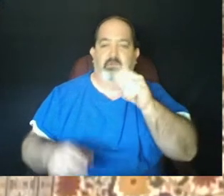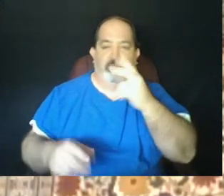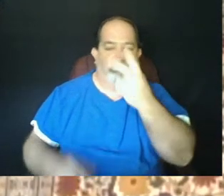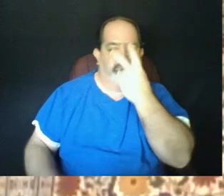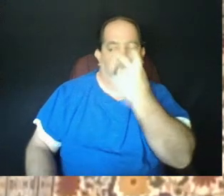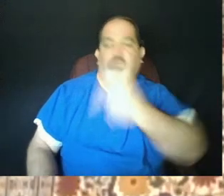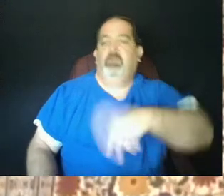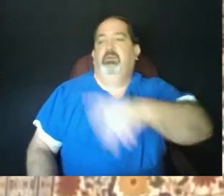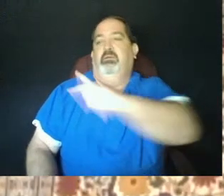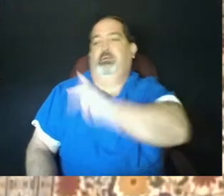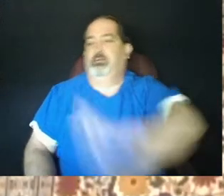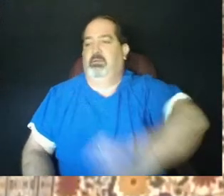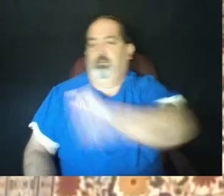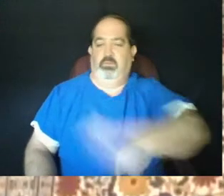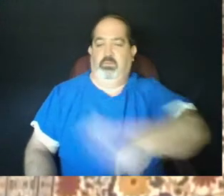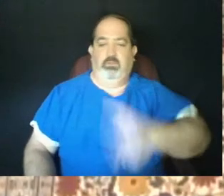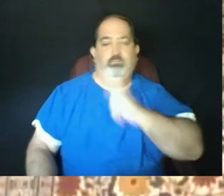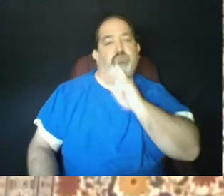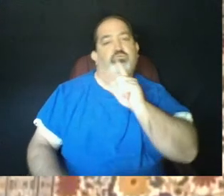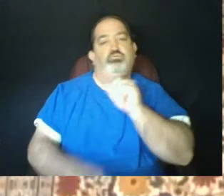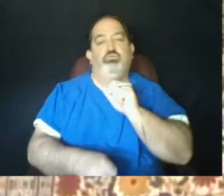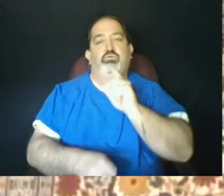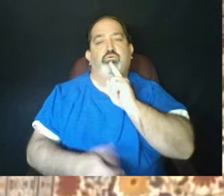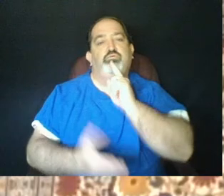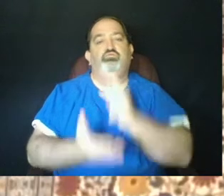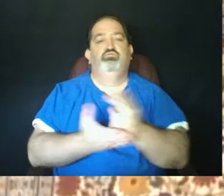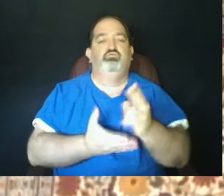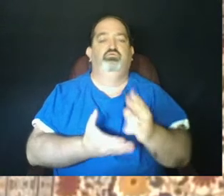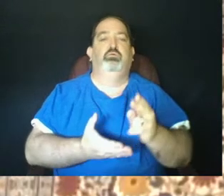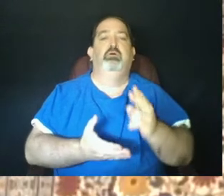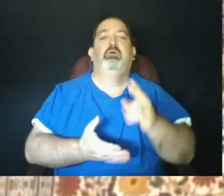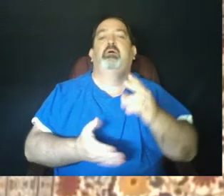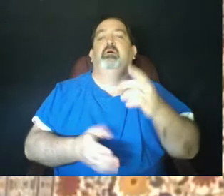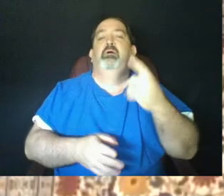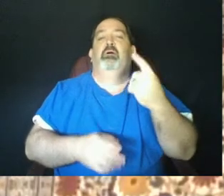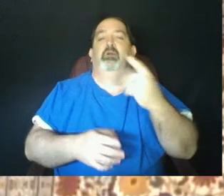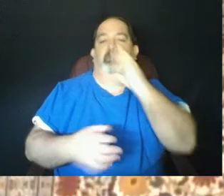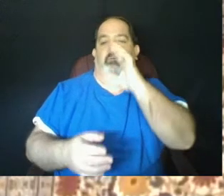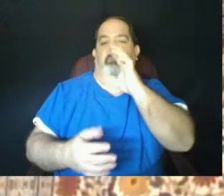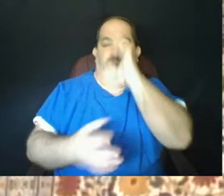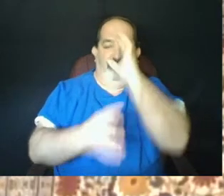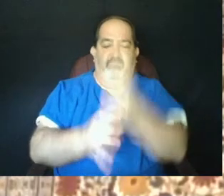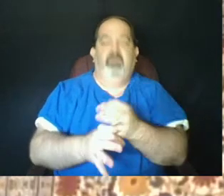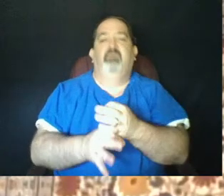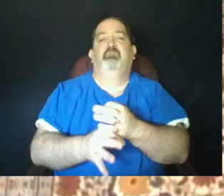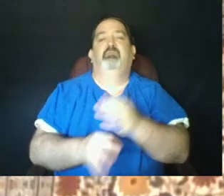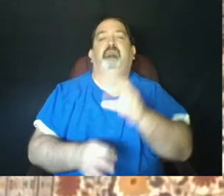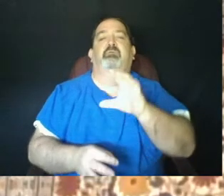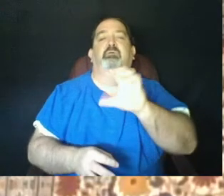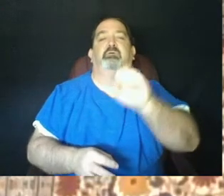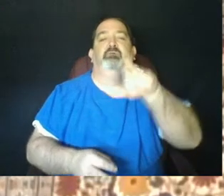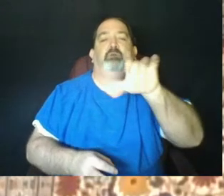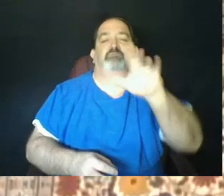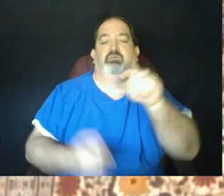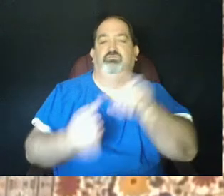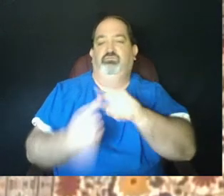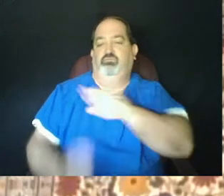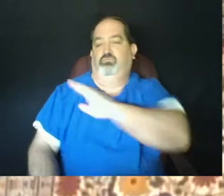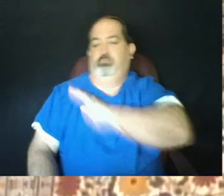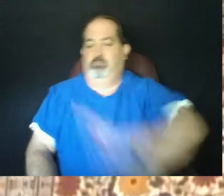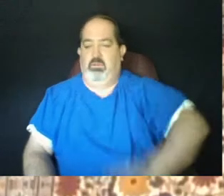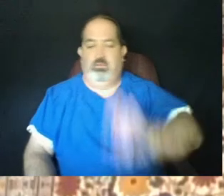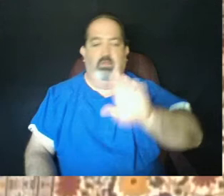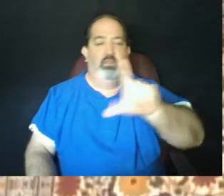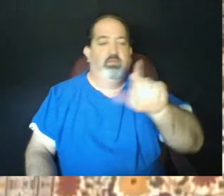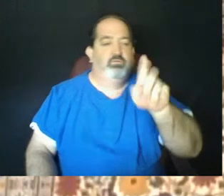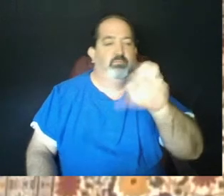shall be a true and faithful subject of the Barony of Lyondemere and to the Kingdom of Caid, and that I shall render service in